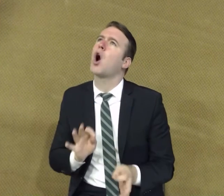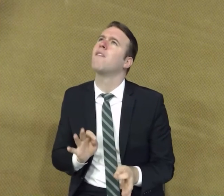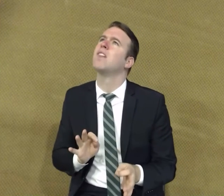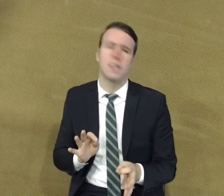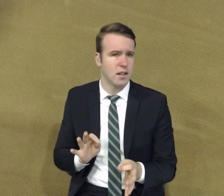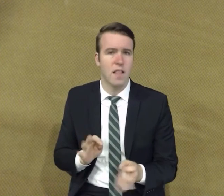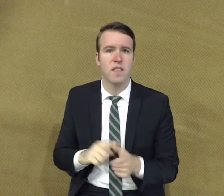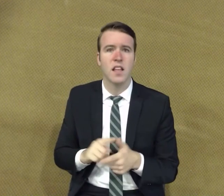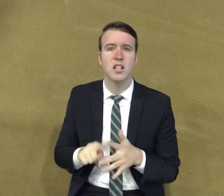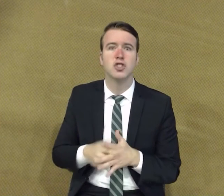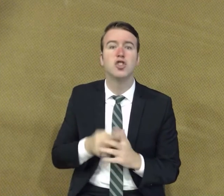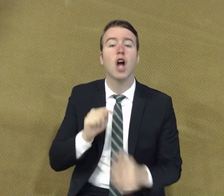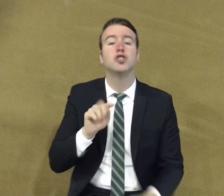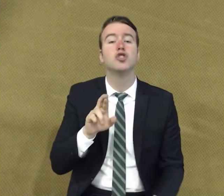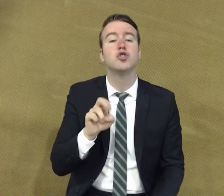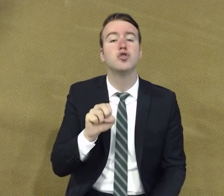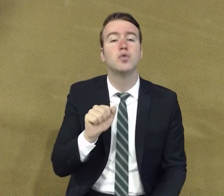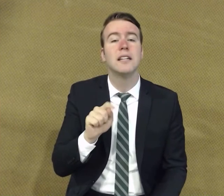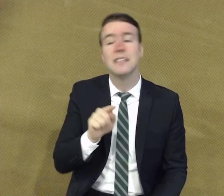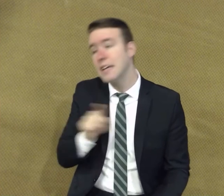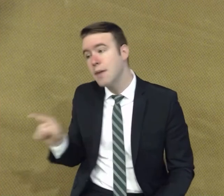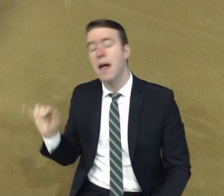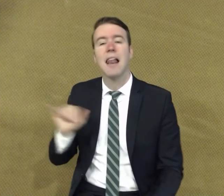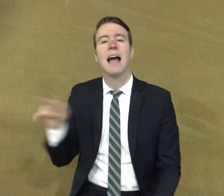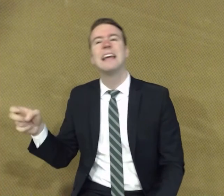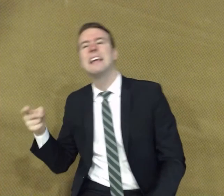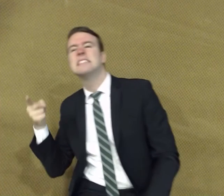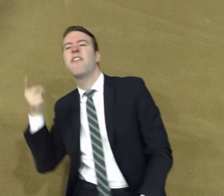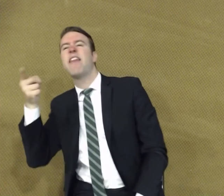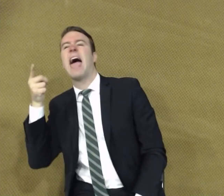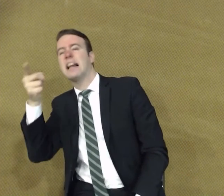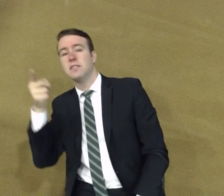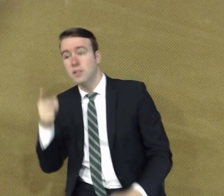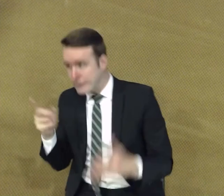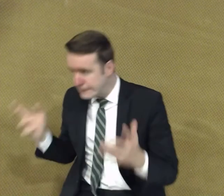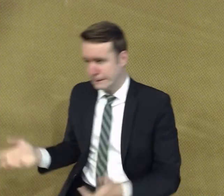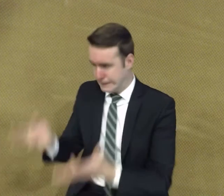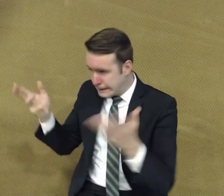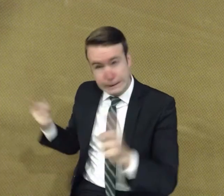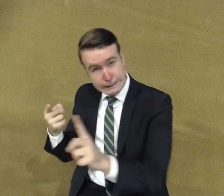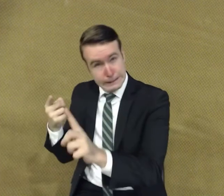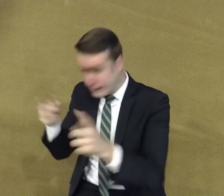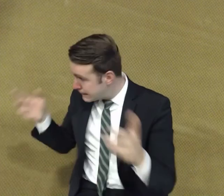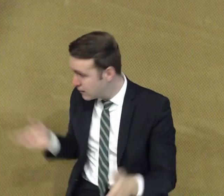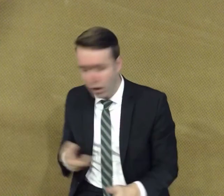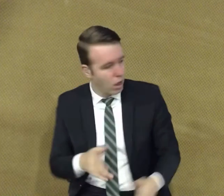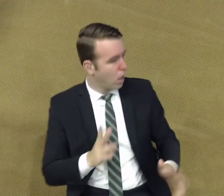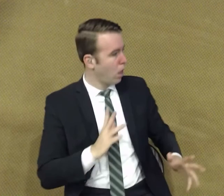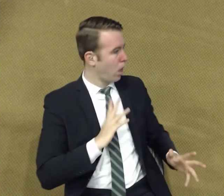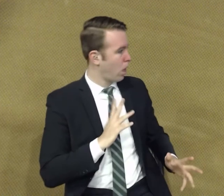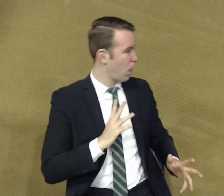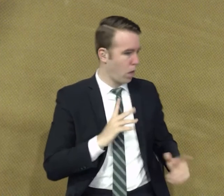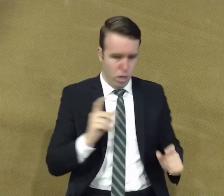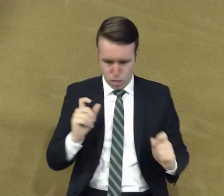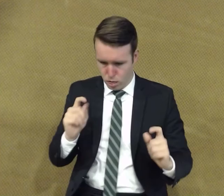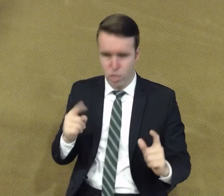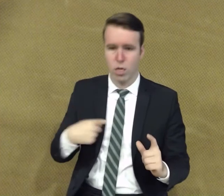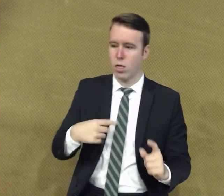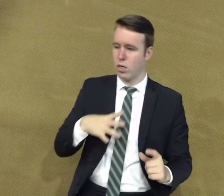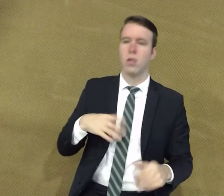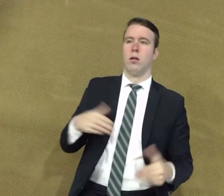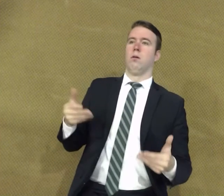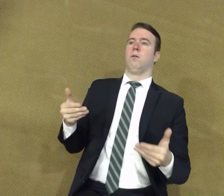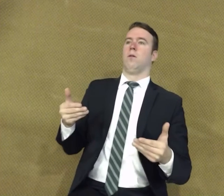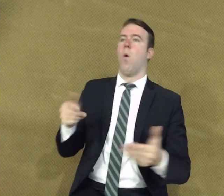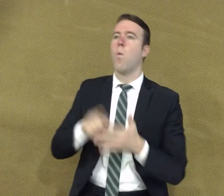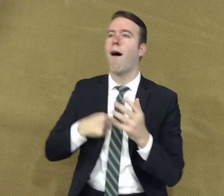perfect. And then start treating him like he is that. And when you start treating him like that, he finally gets a revelation